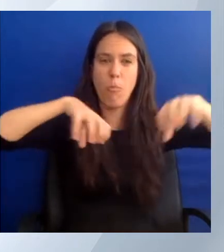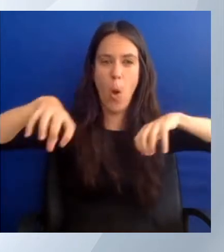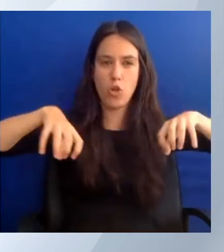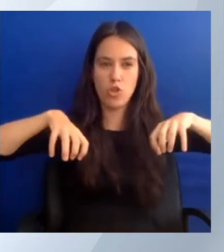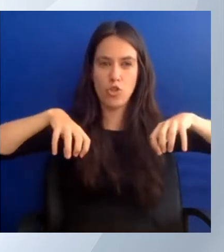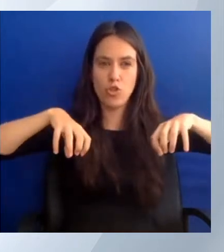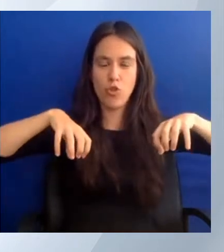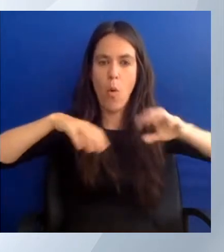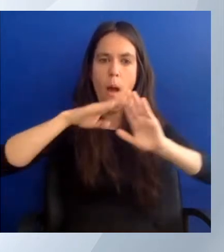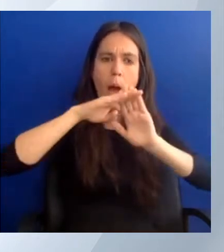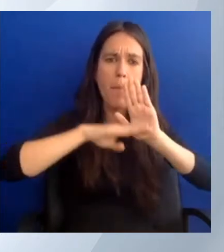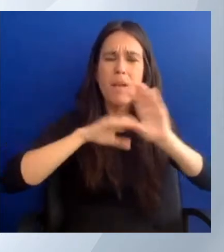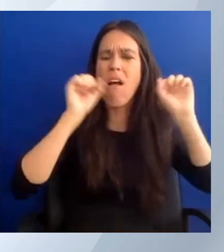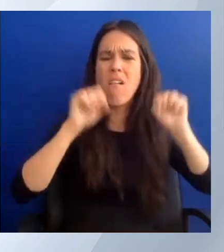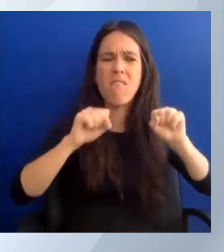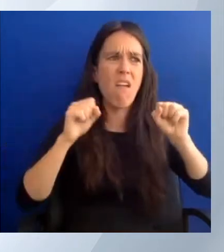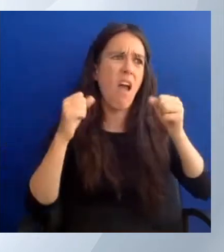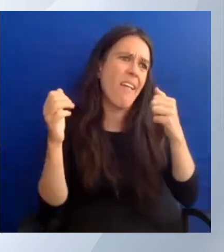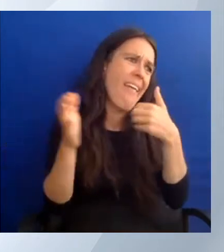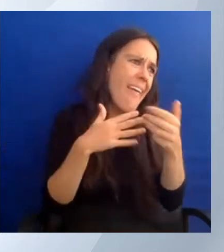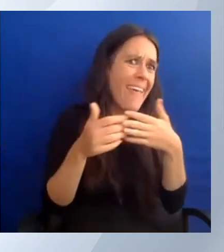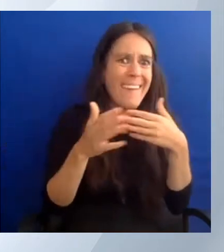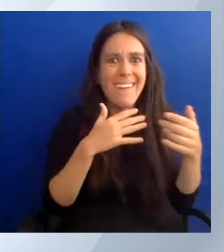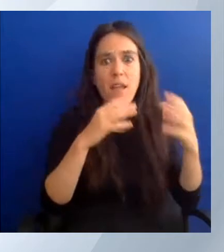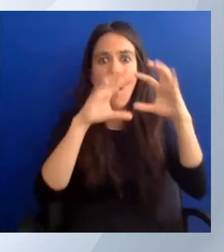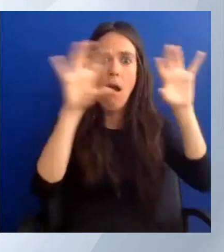cloud or any edge.